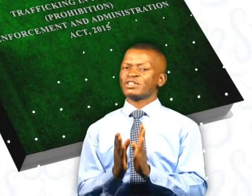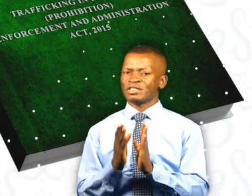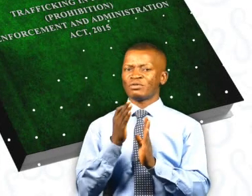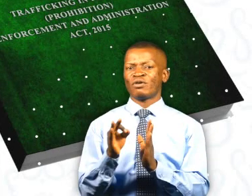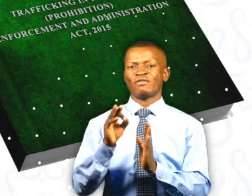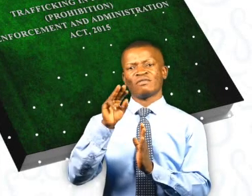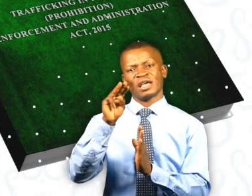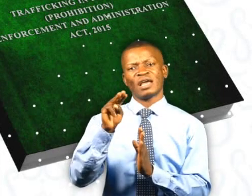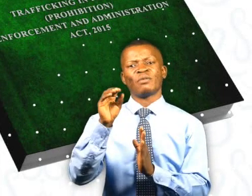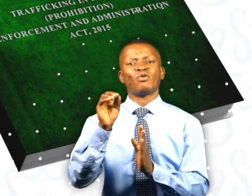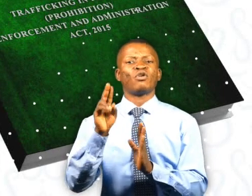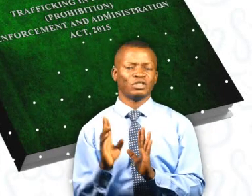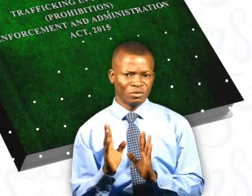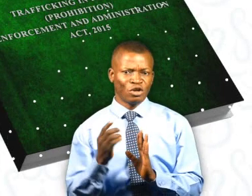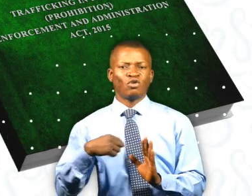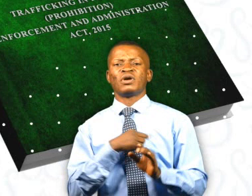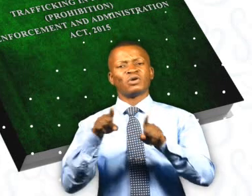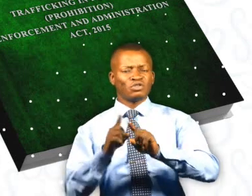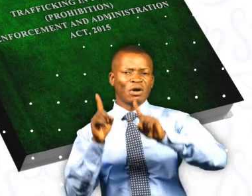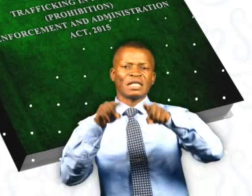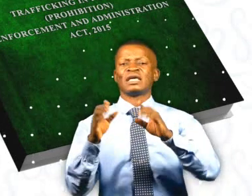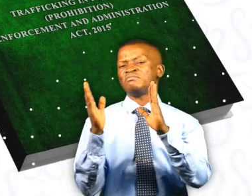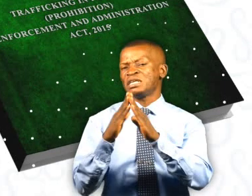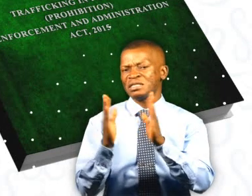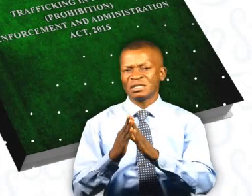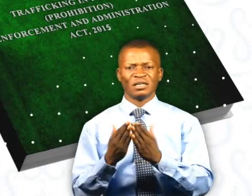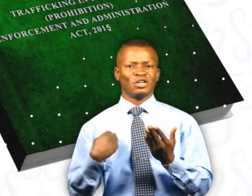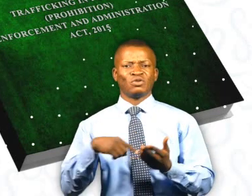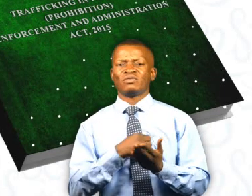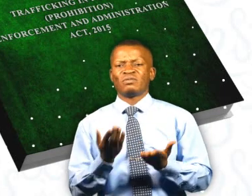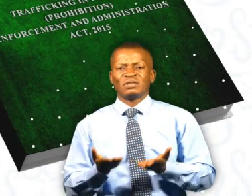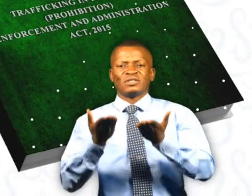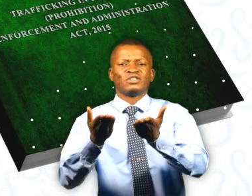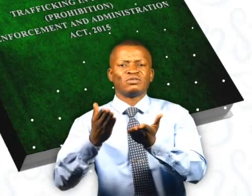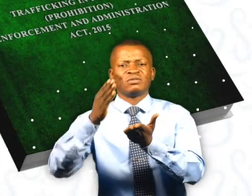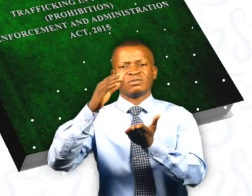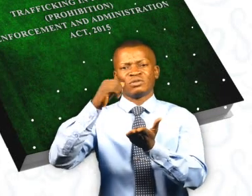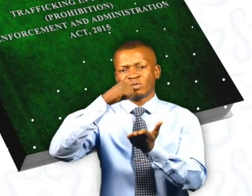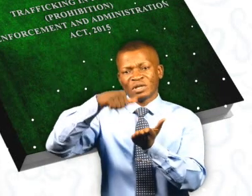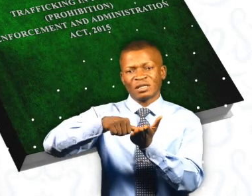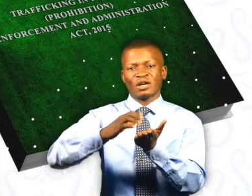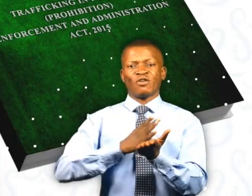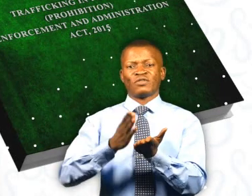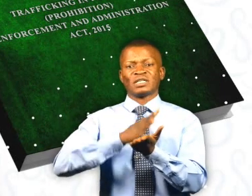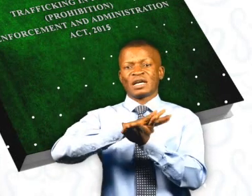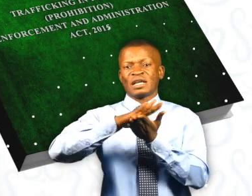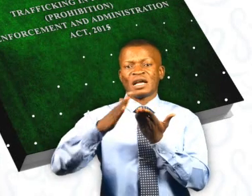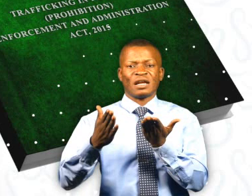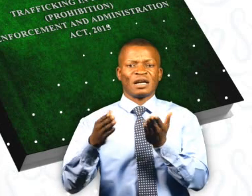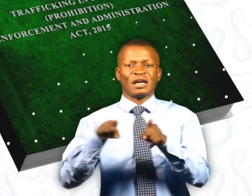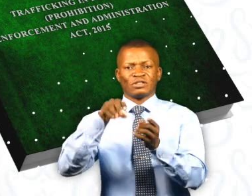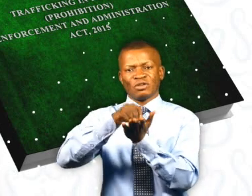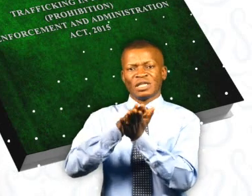vetting of MOUs. We also attend meetings. We also issue clearance as